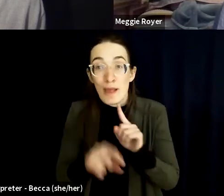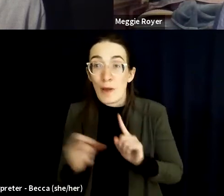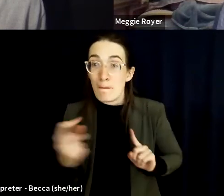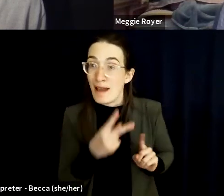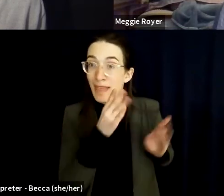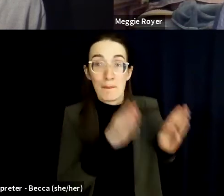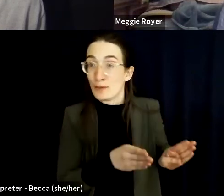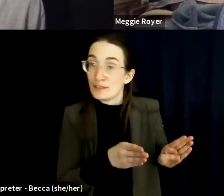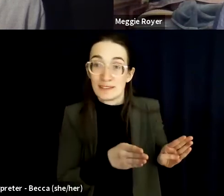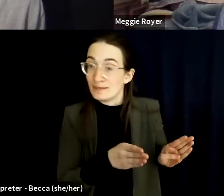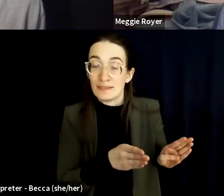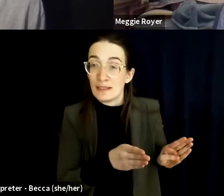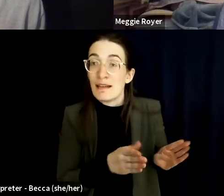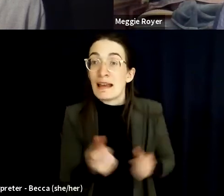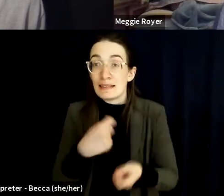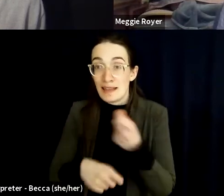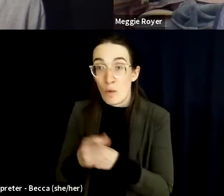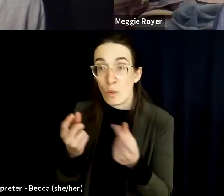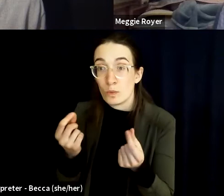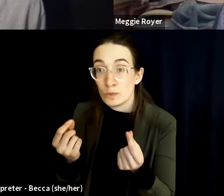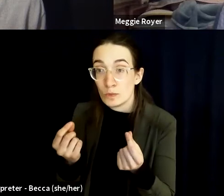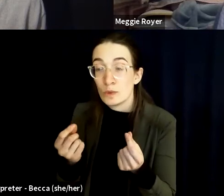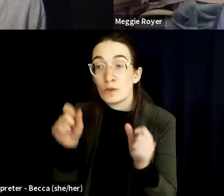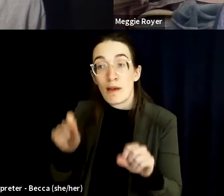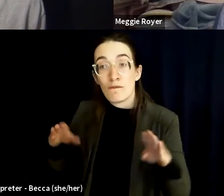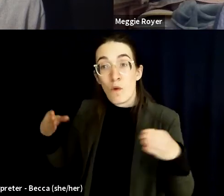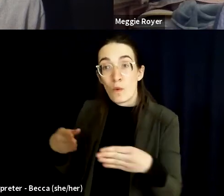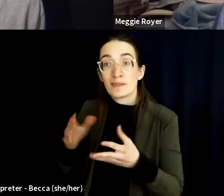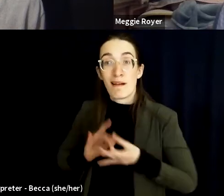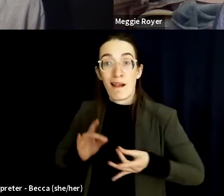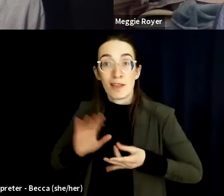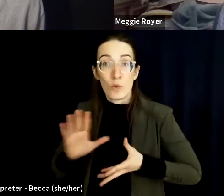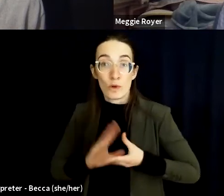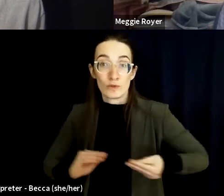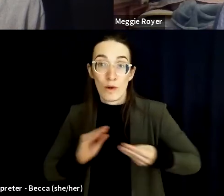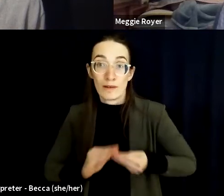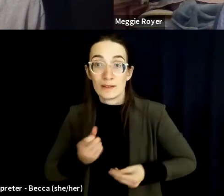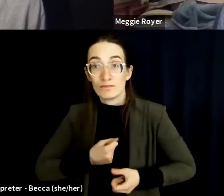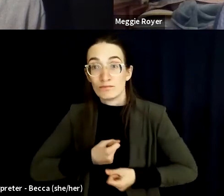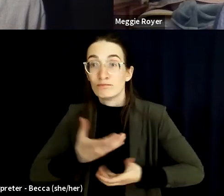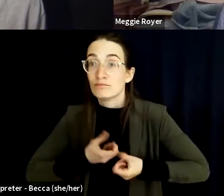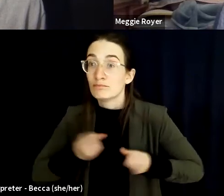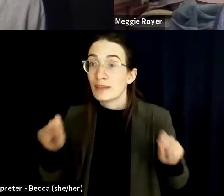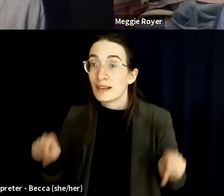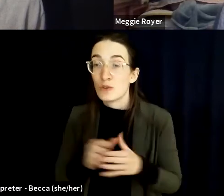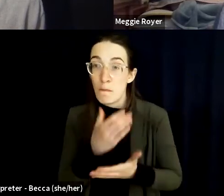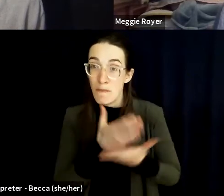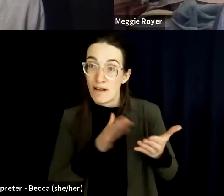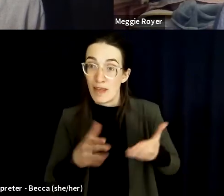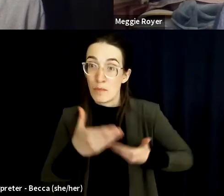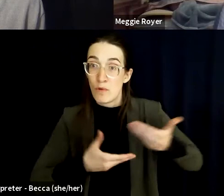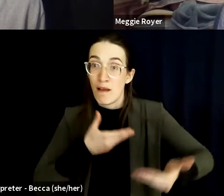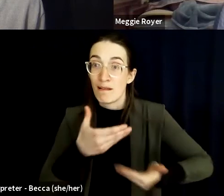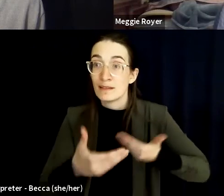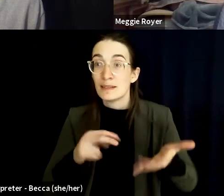were, but instead you can focus on telling your story. And part of telling your story requires getting